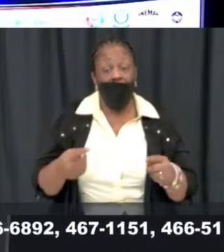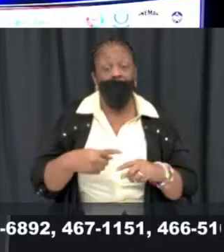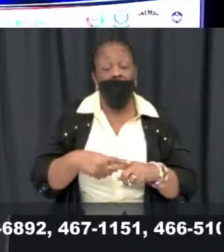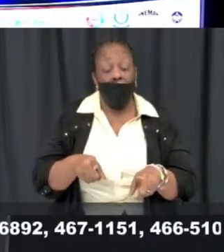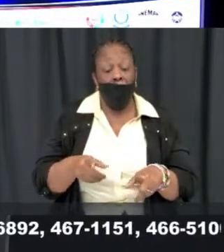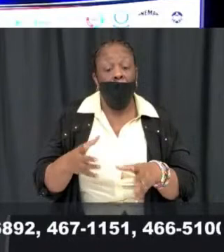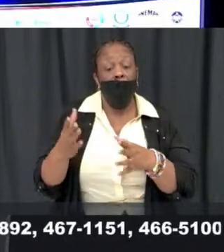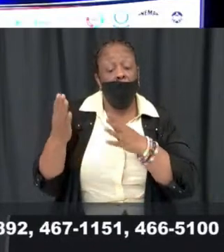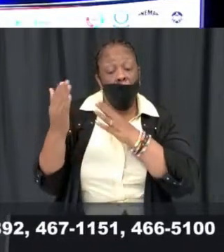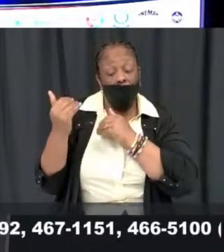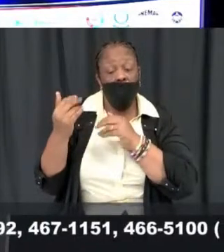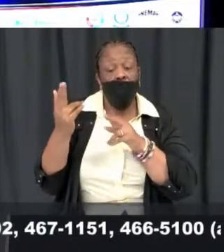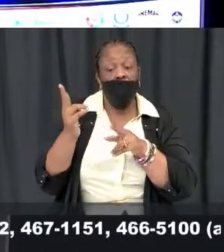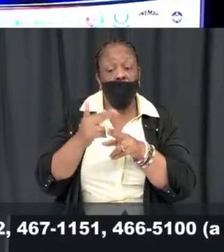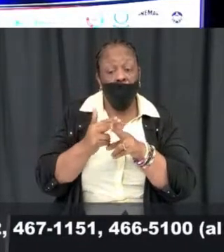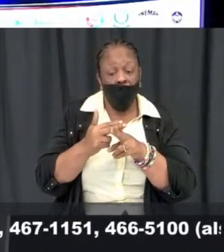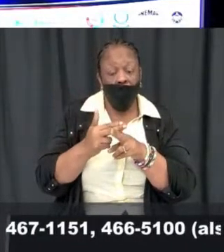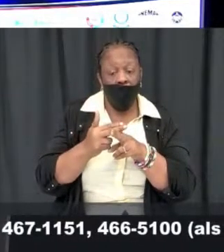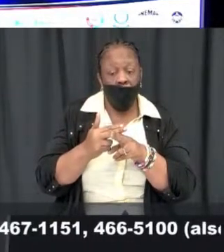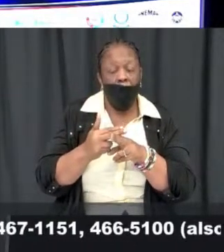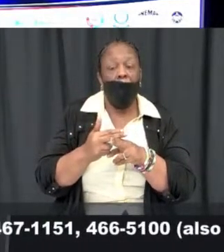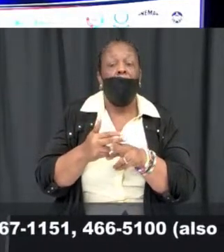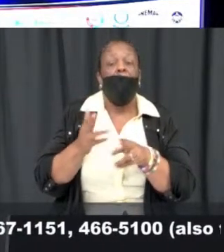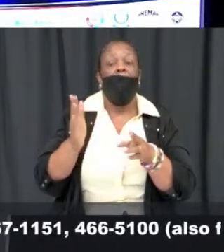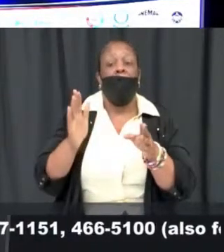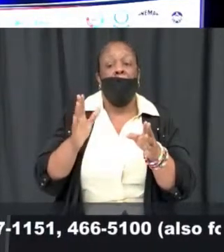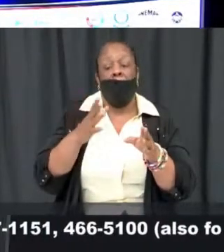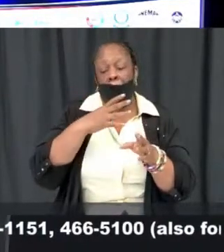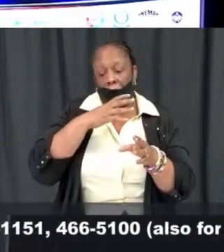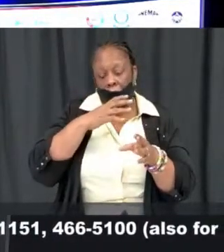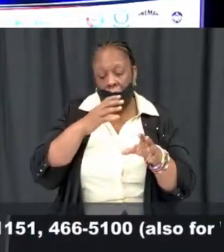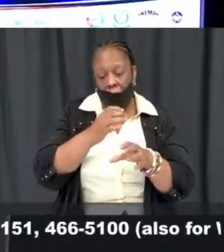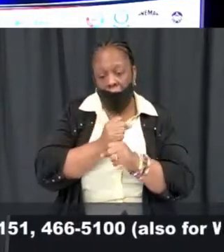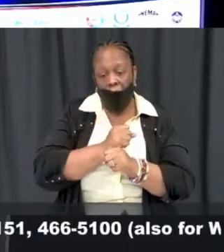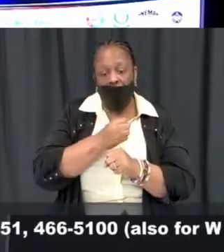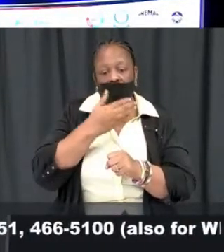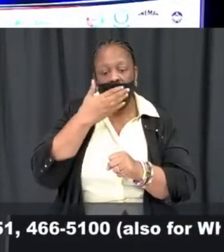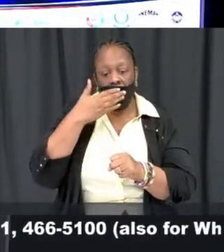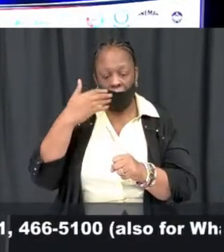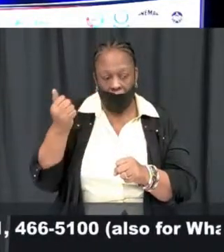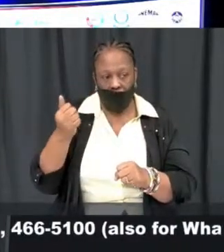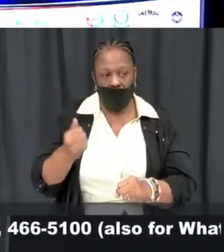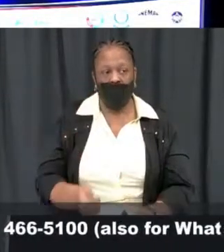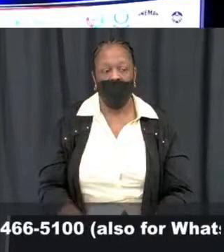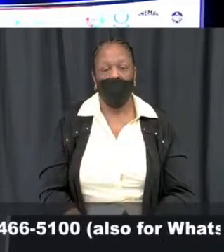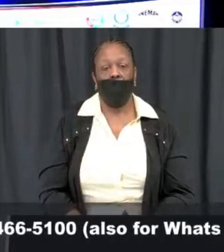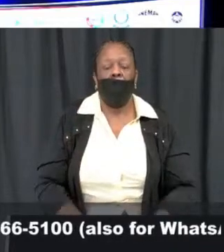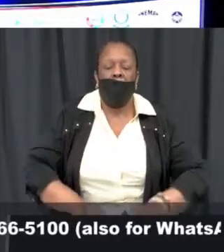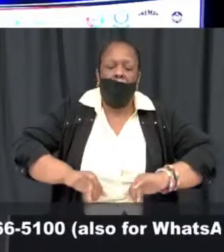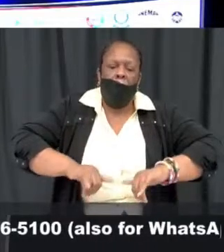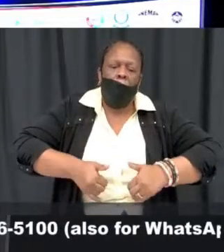to overcome this, and somehow we have to begin to learn, how do we live with